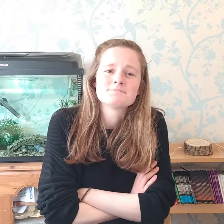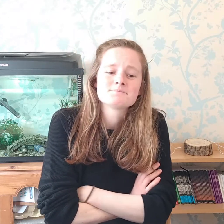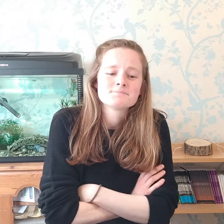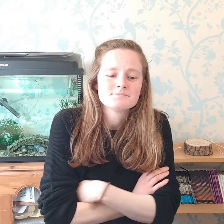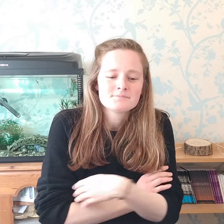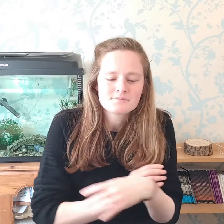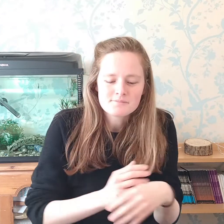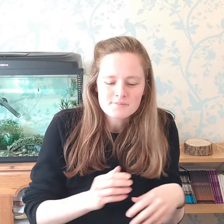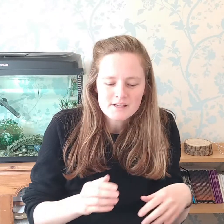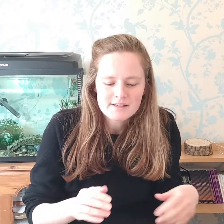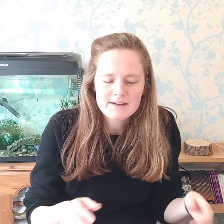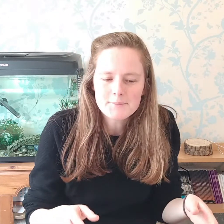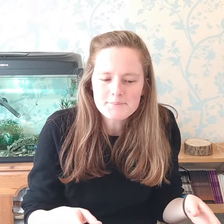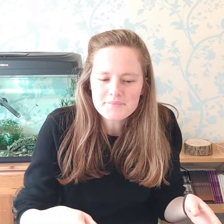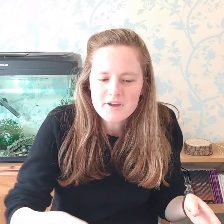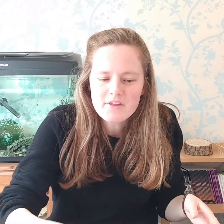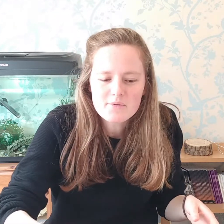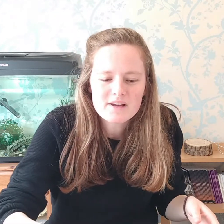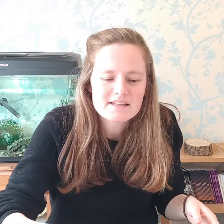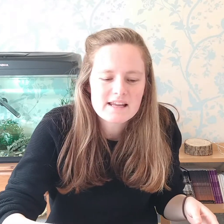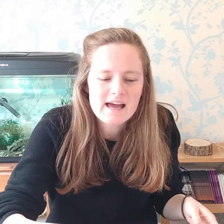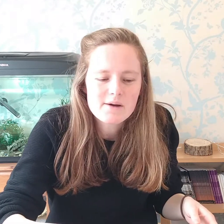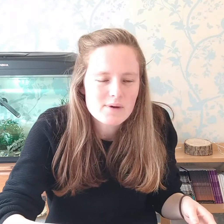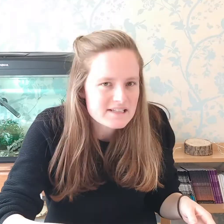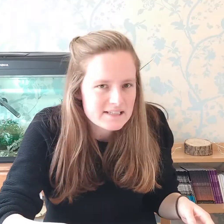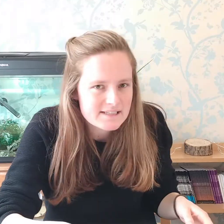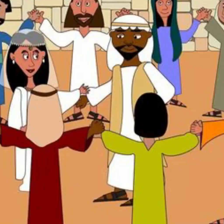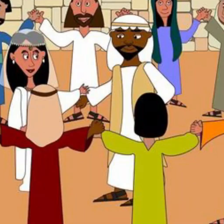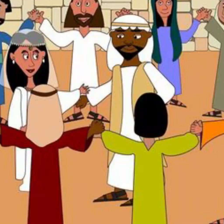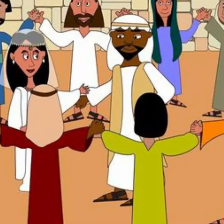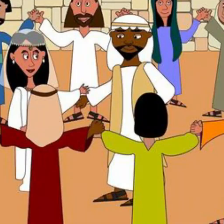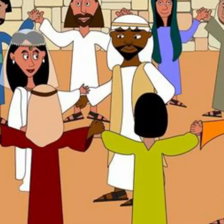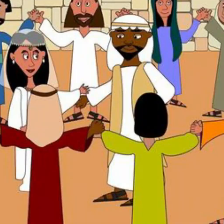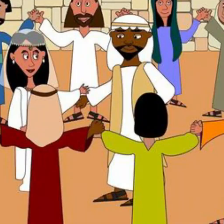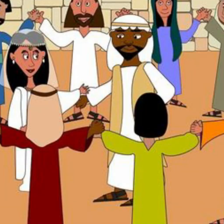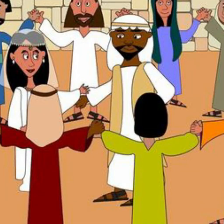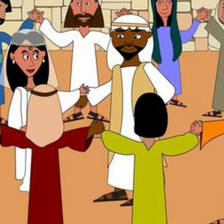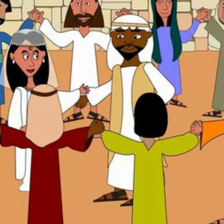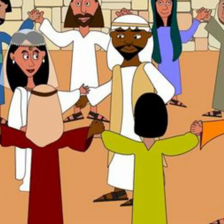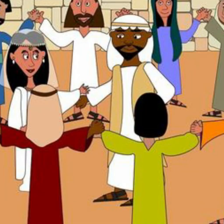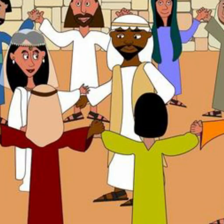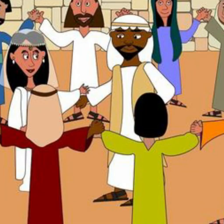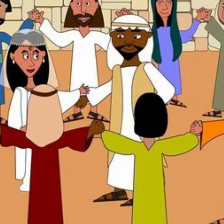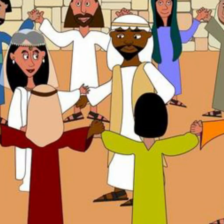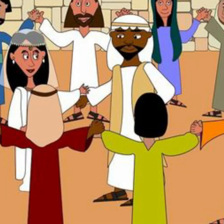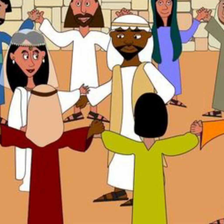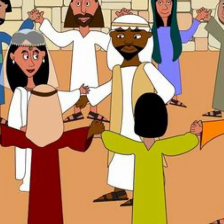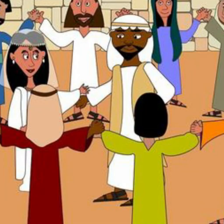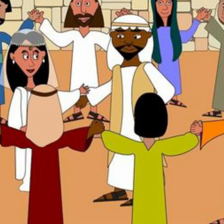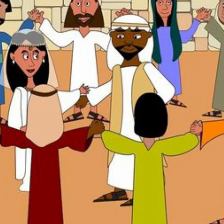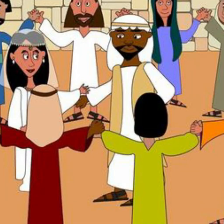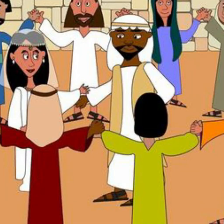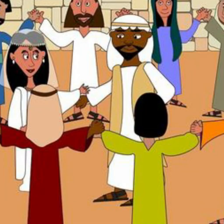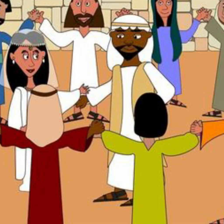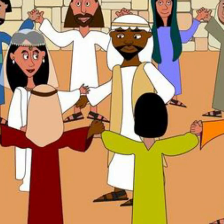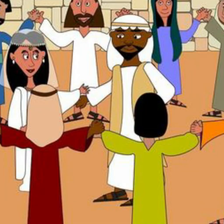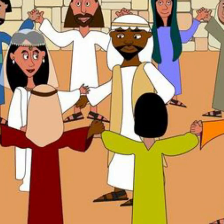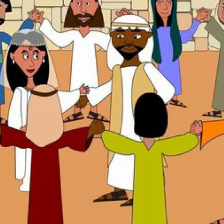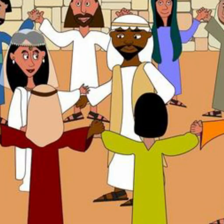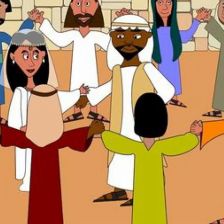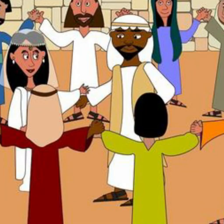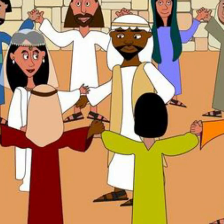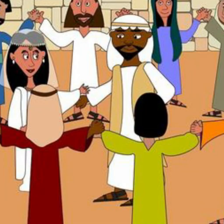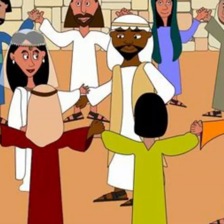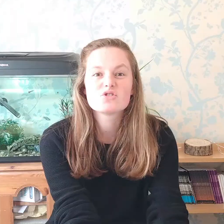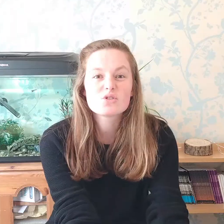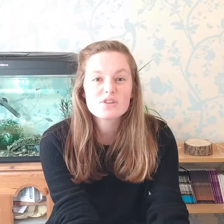wouldn't. Now, at weddings in the Bible, we see that wine is something